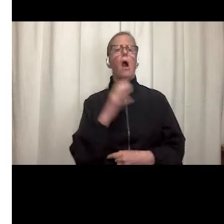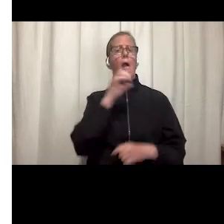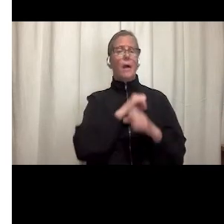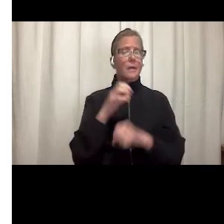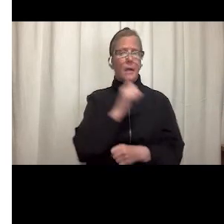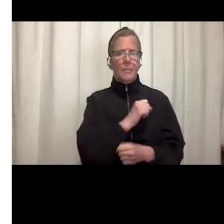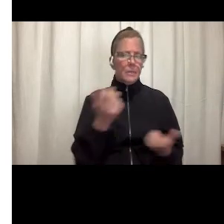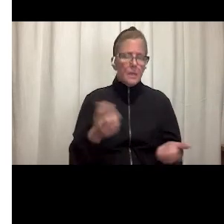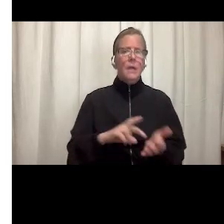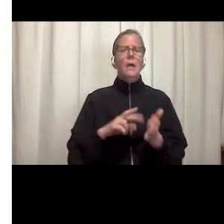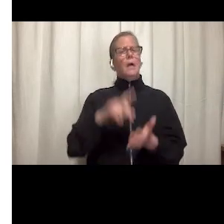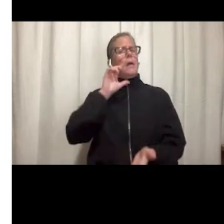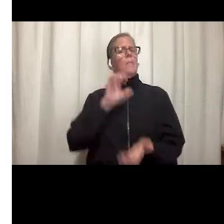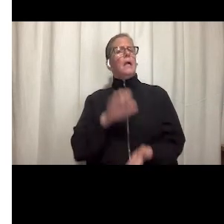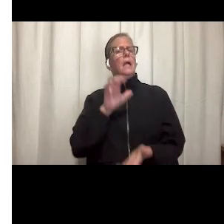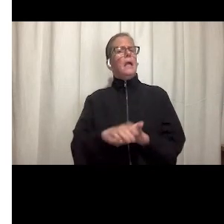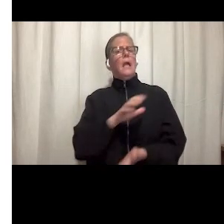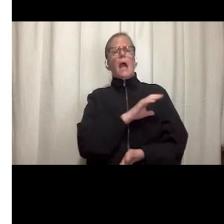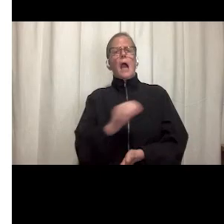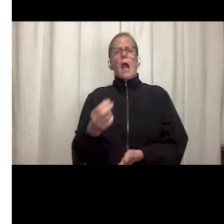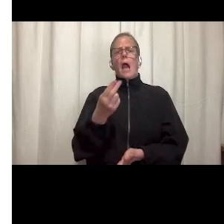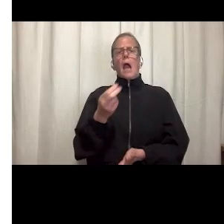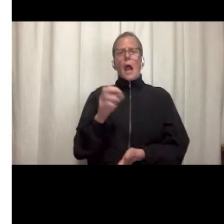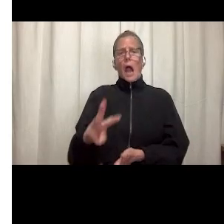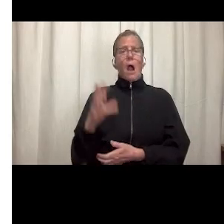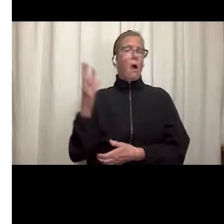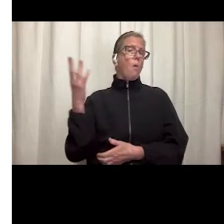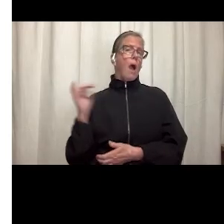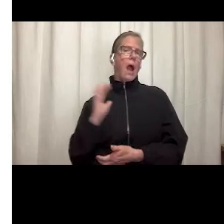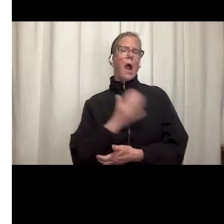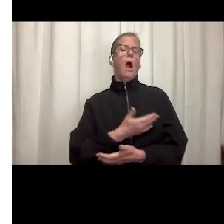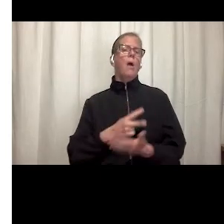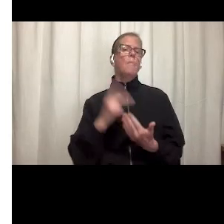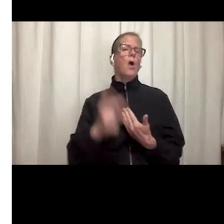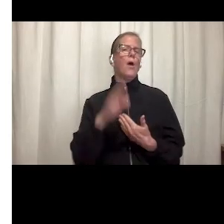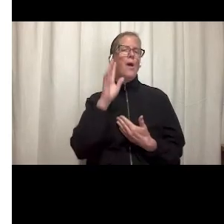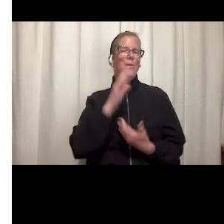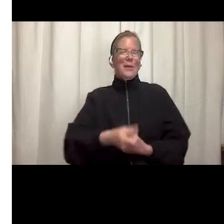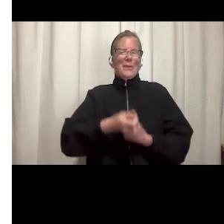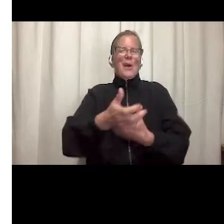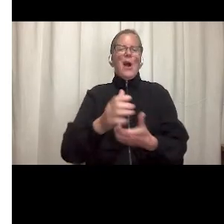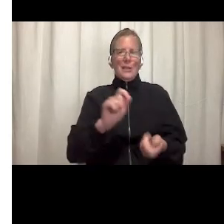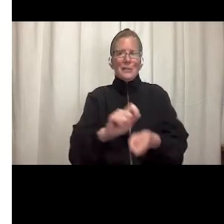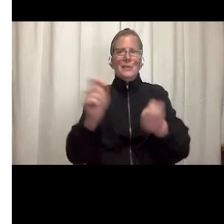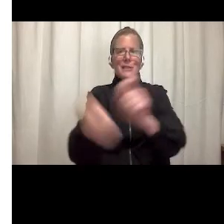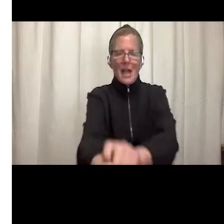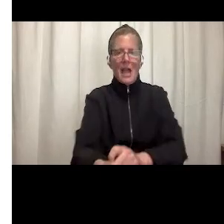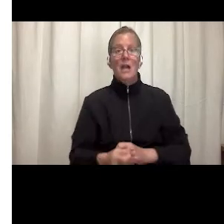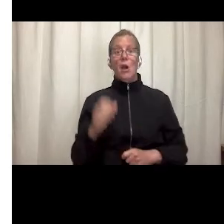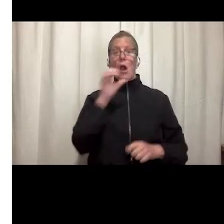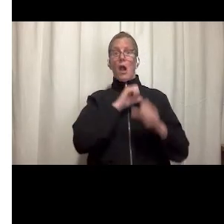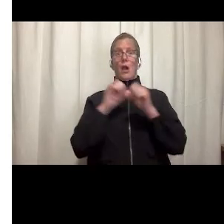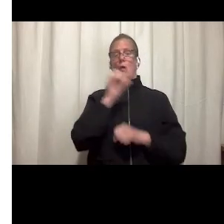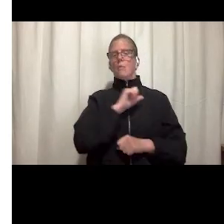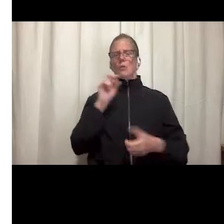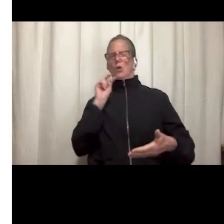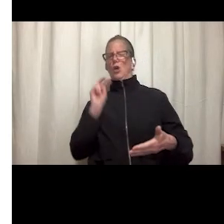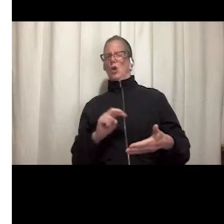about how and why our program will lead to change. These assumptions should be revisited as the program